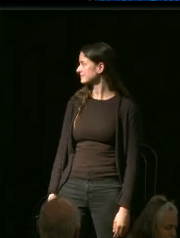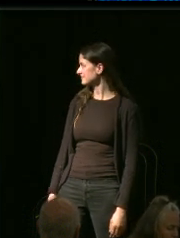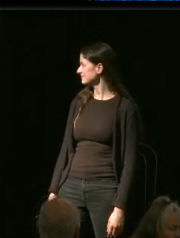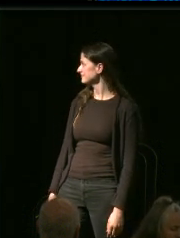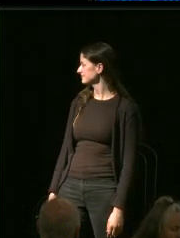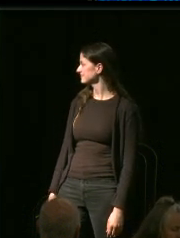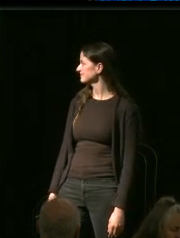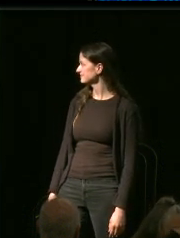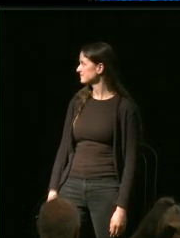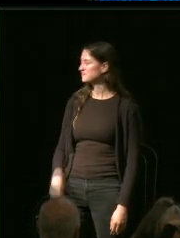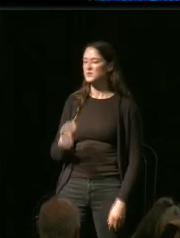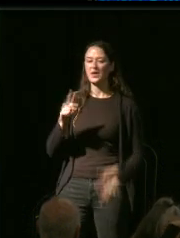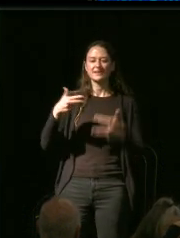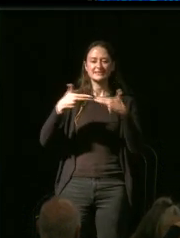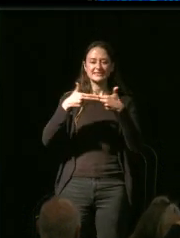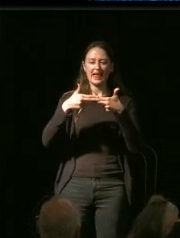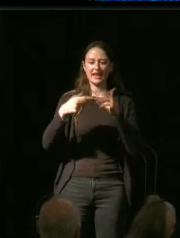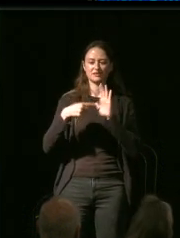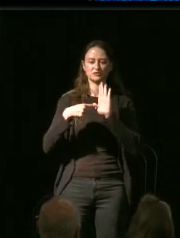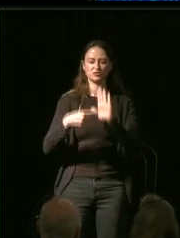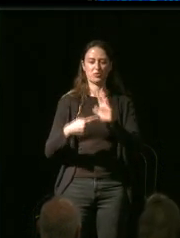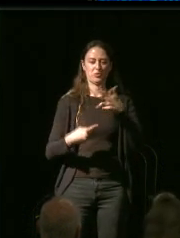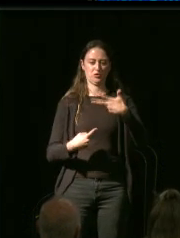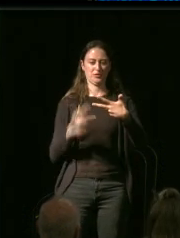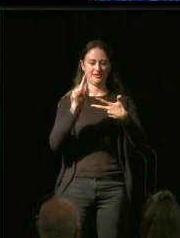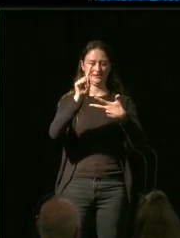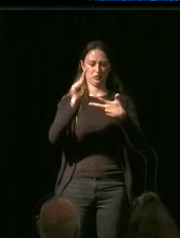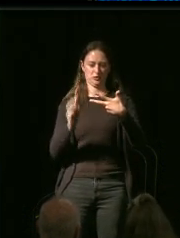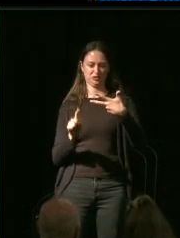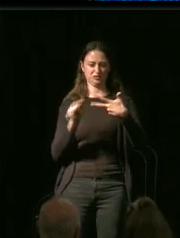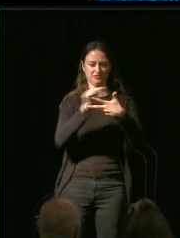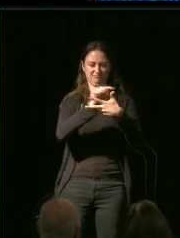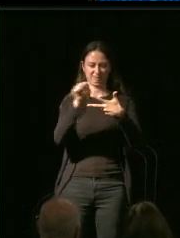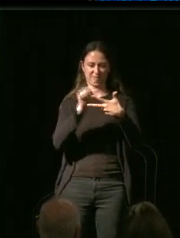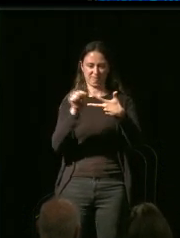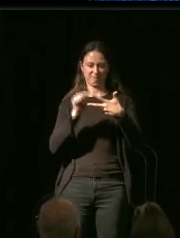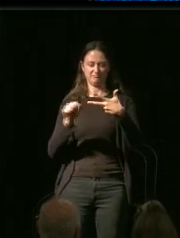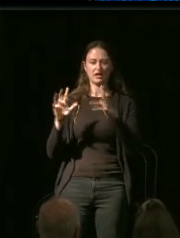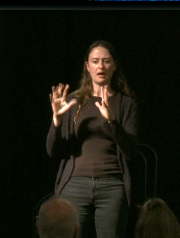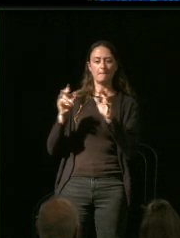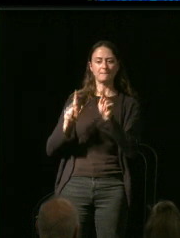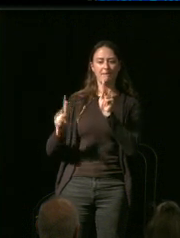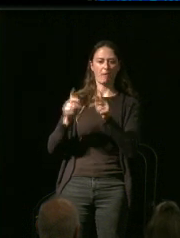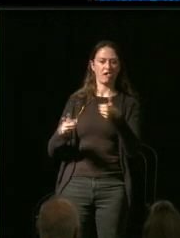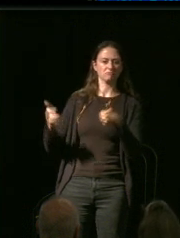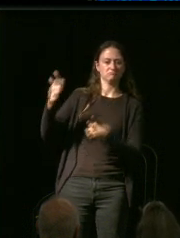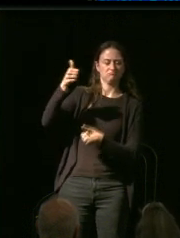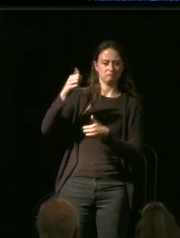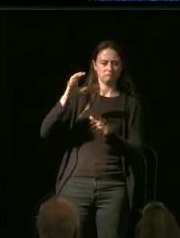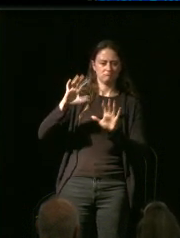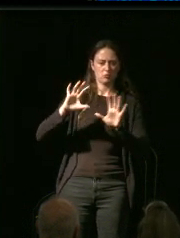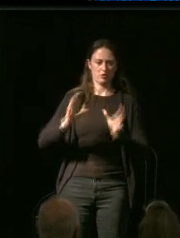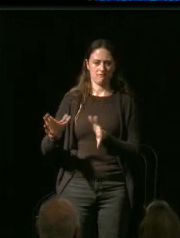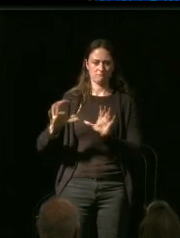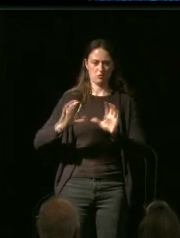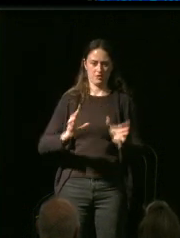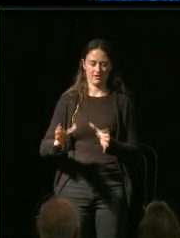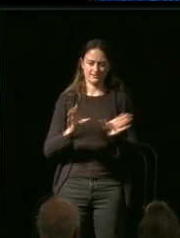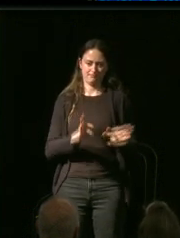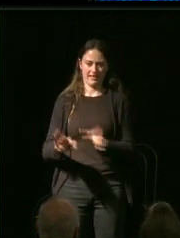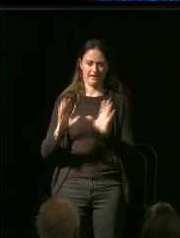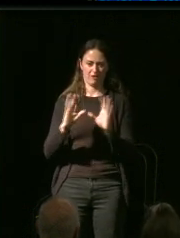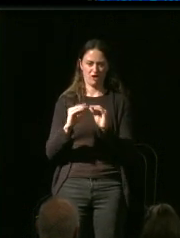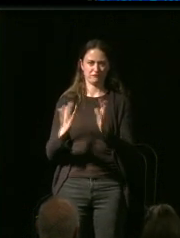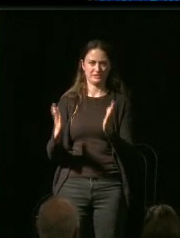requested by the conference organizers. They thought they would be helpful questions for me to address. They are, 1, the importance